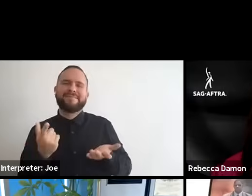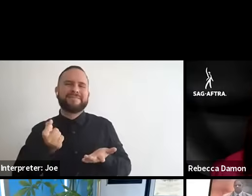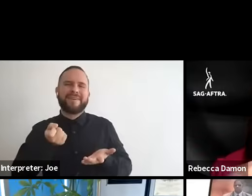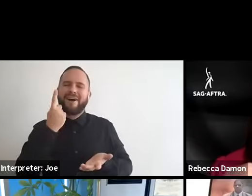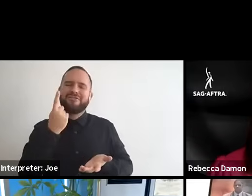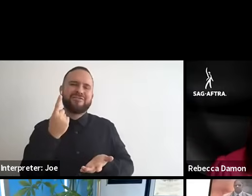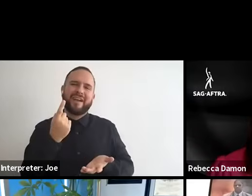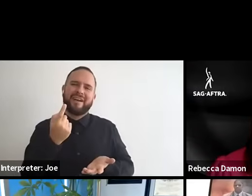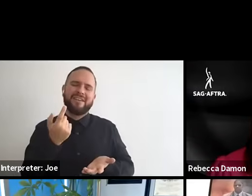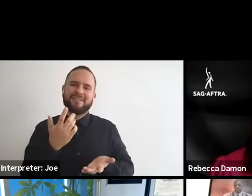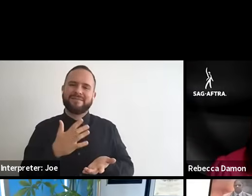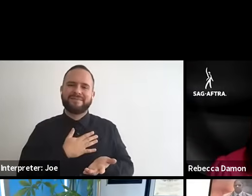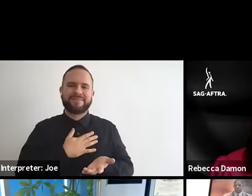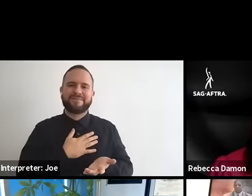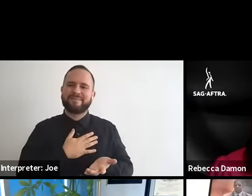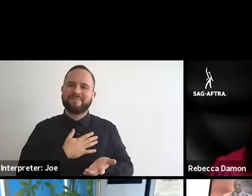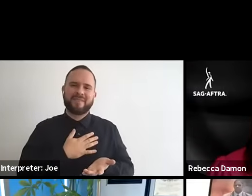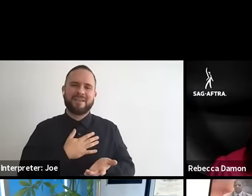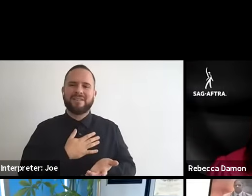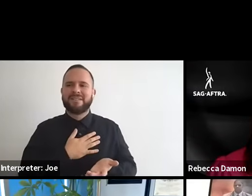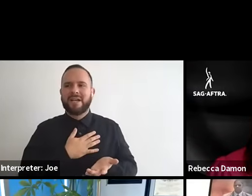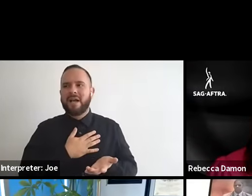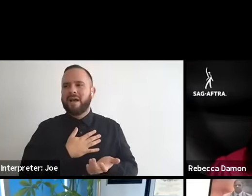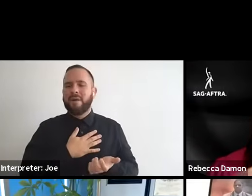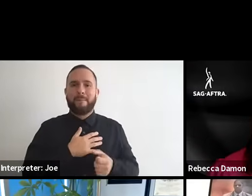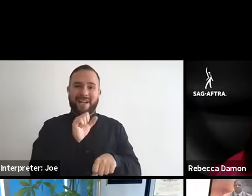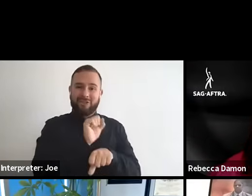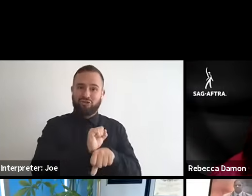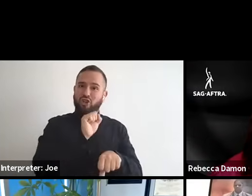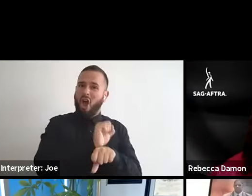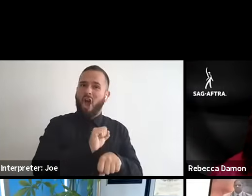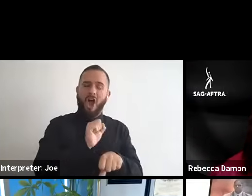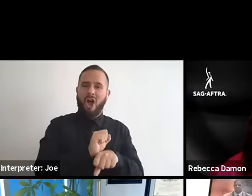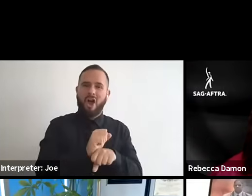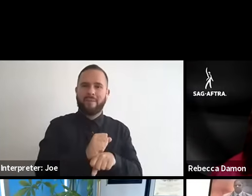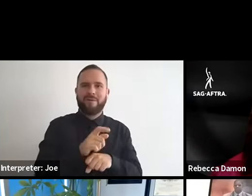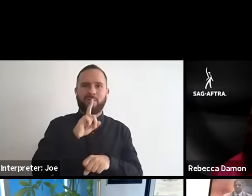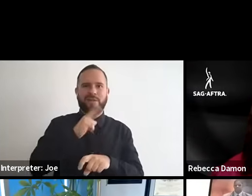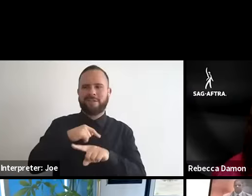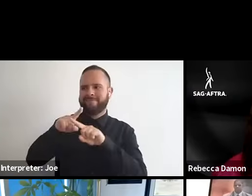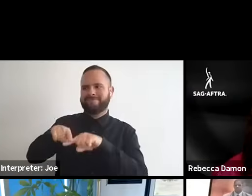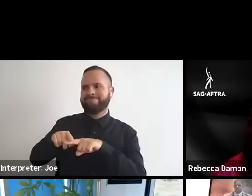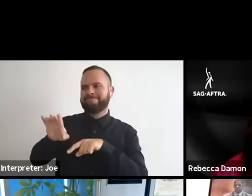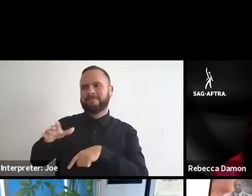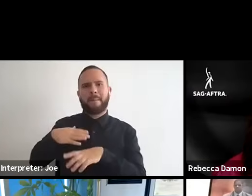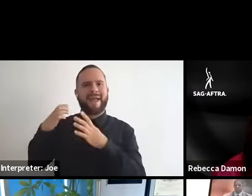as what the client is telling me and the direction that they're giving me.